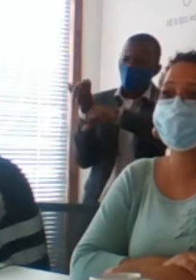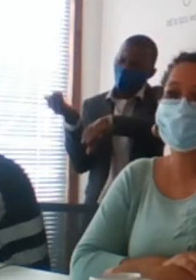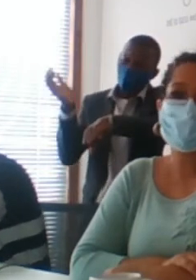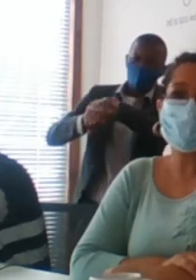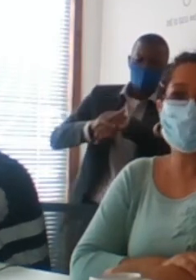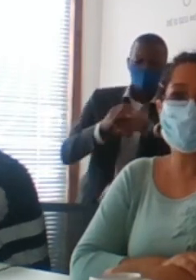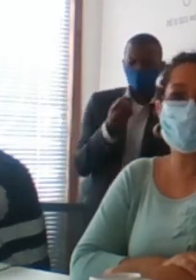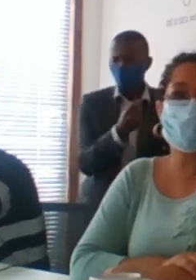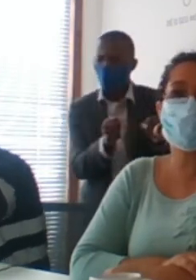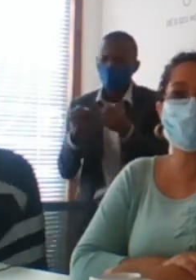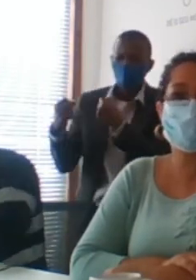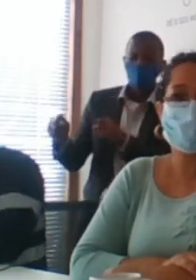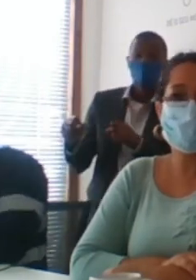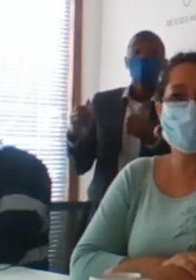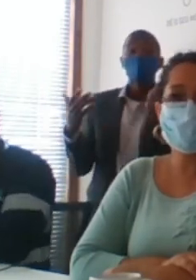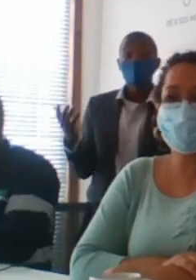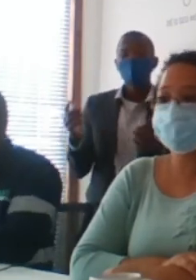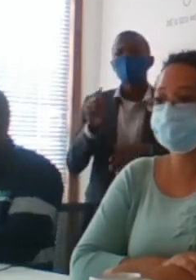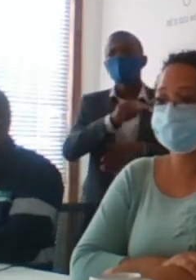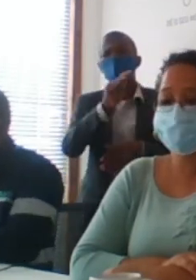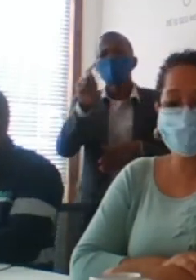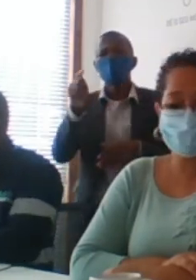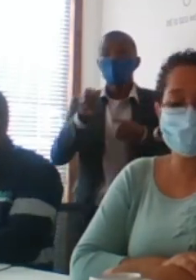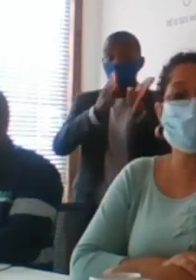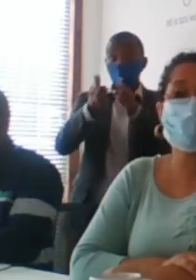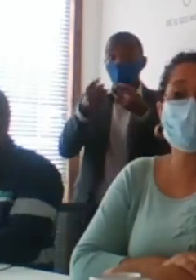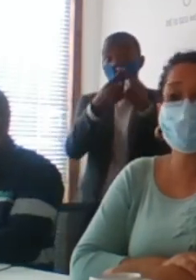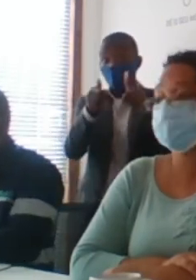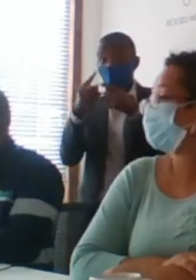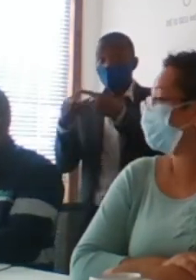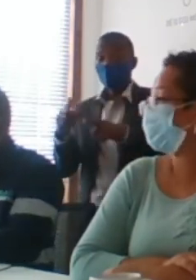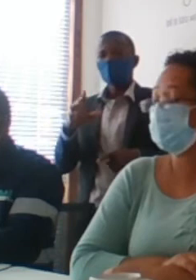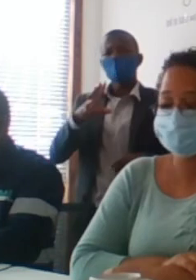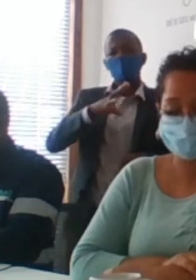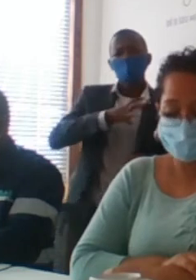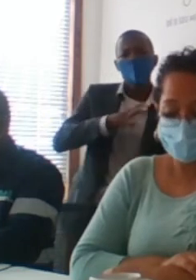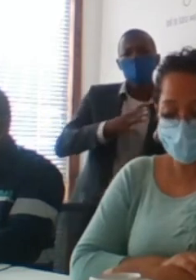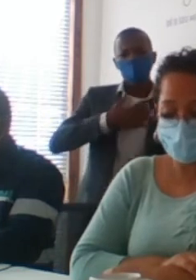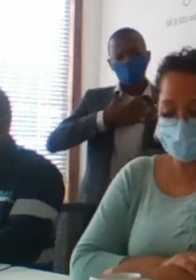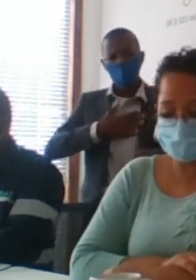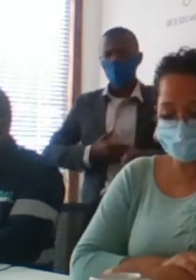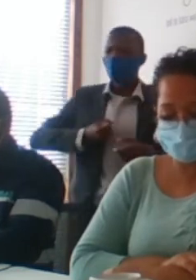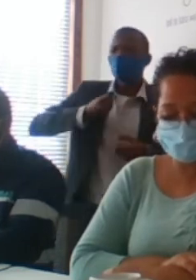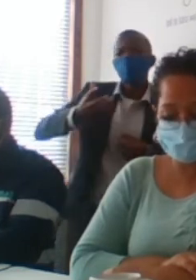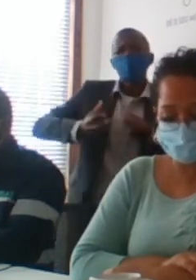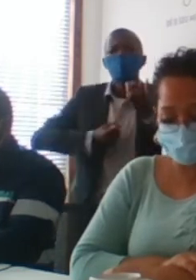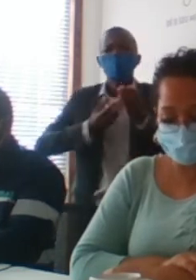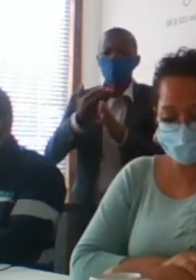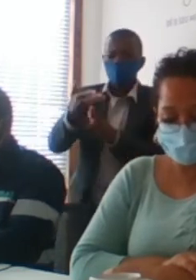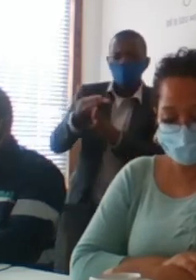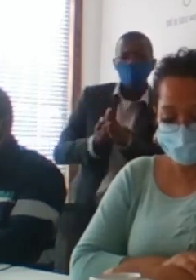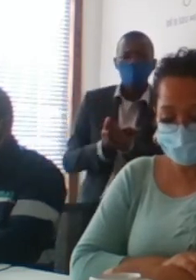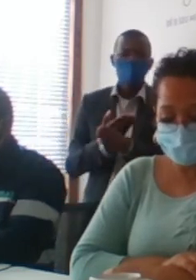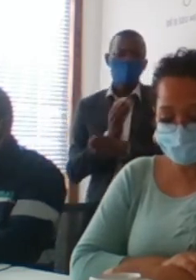to be showing and sharing with you guys all the super talents we